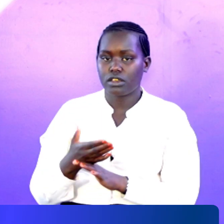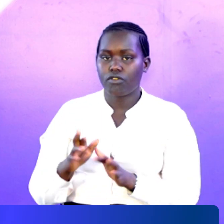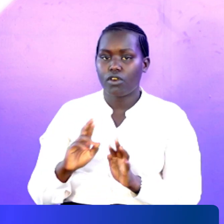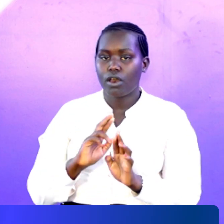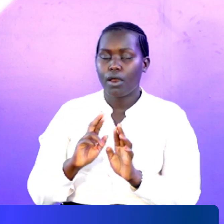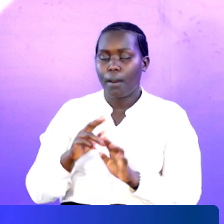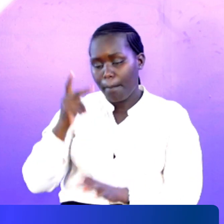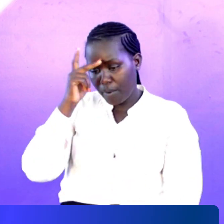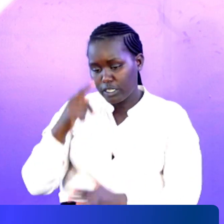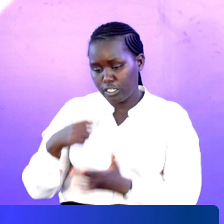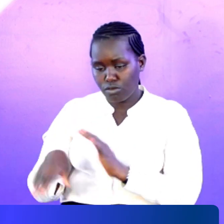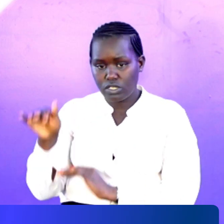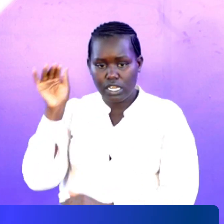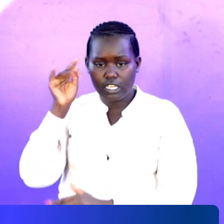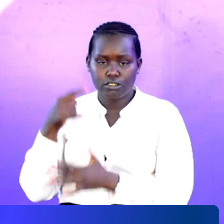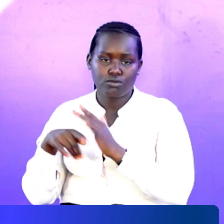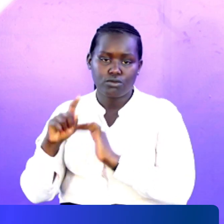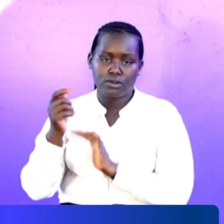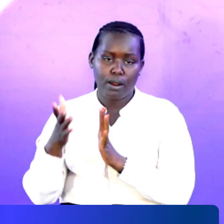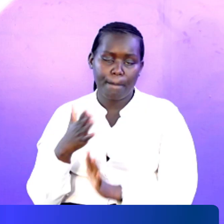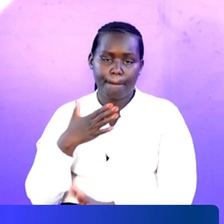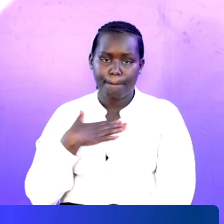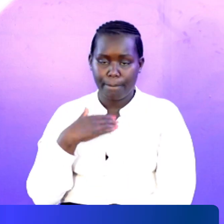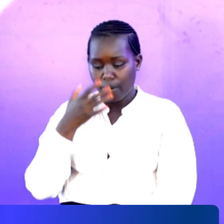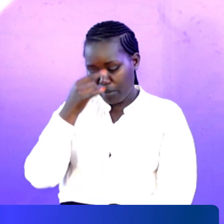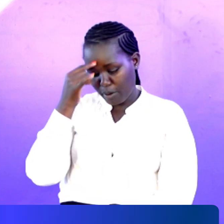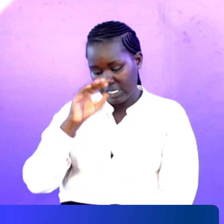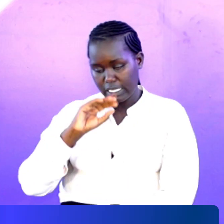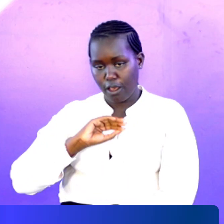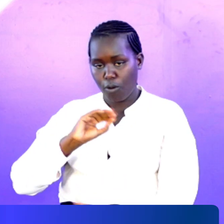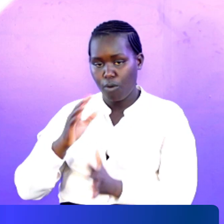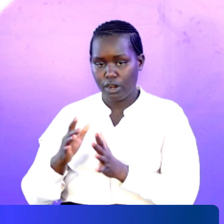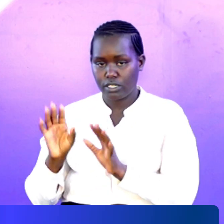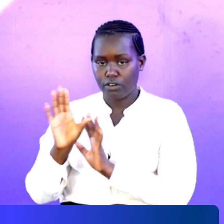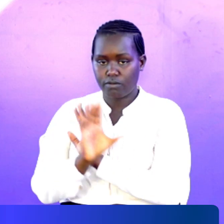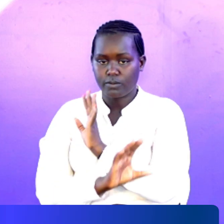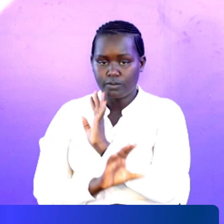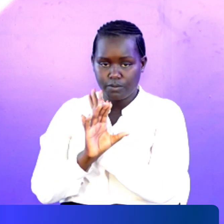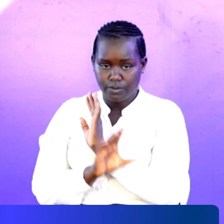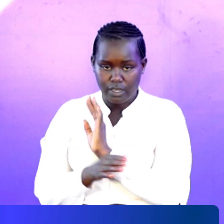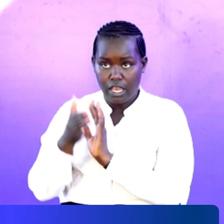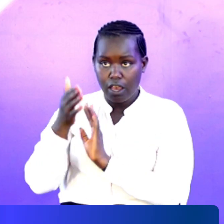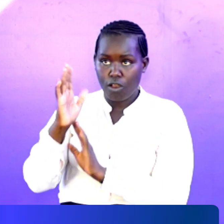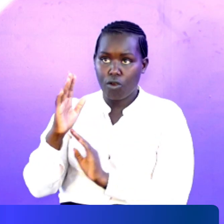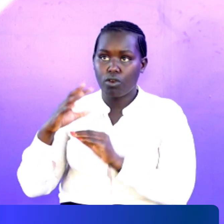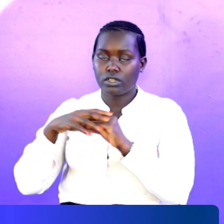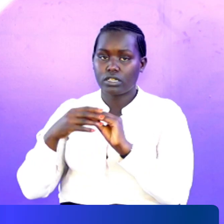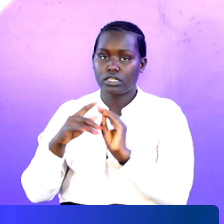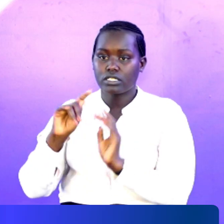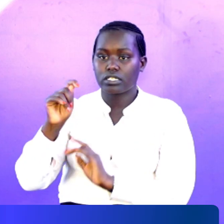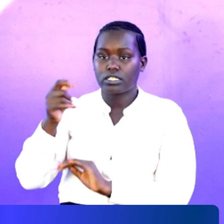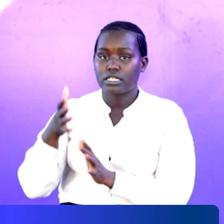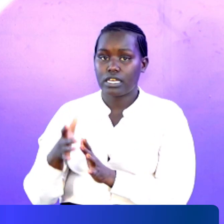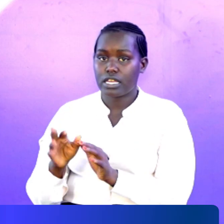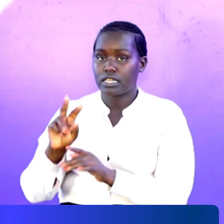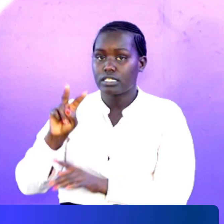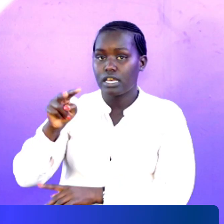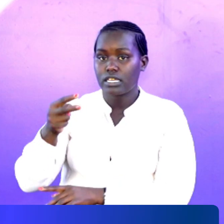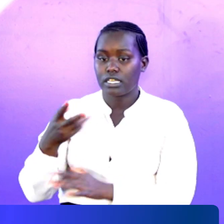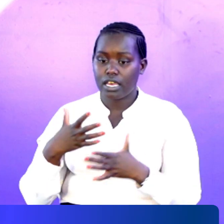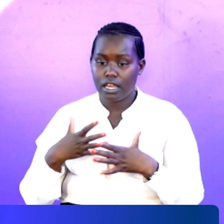Kenyans are looking for, isn't it? Because they're the owners of this country. Yeah. God created Kenyans. Second, Kenyan